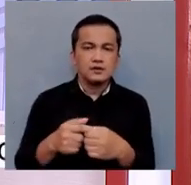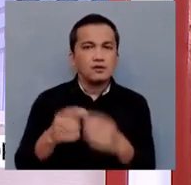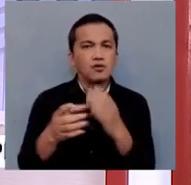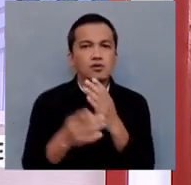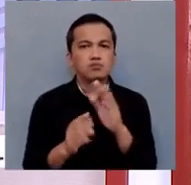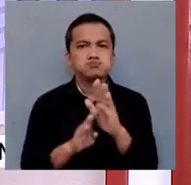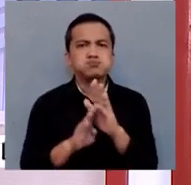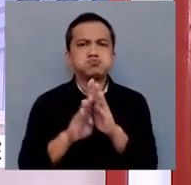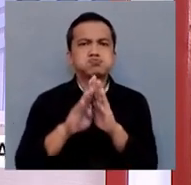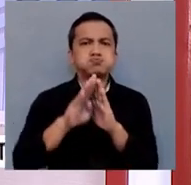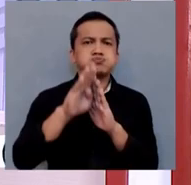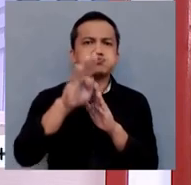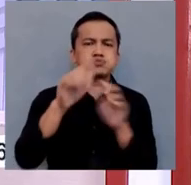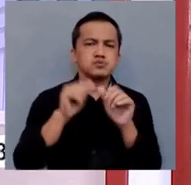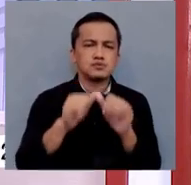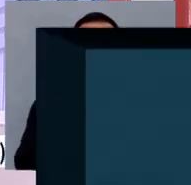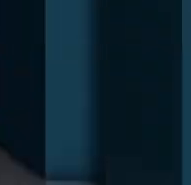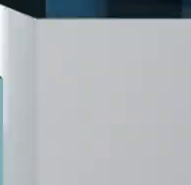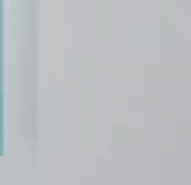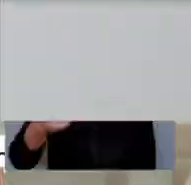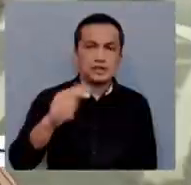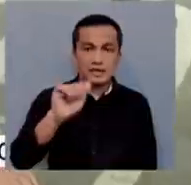hear more from Evelyn at Chico.